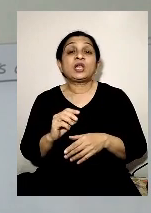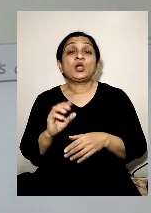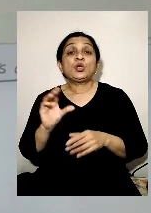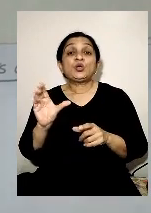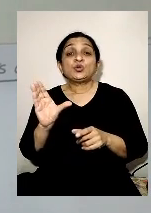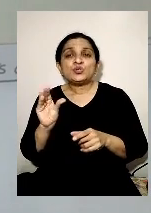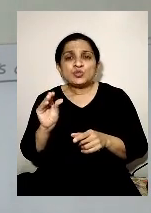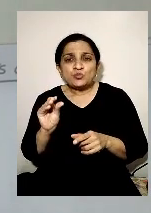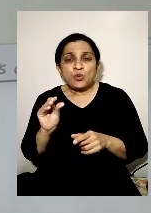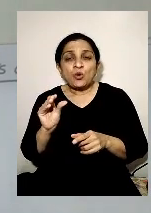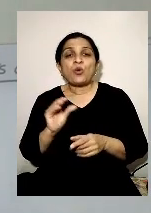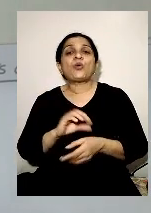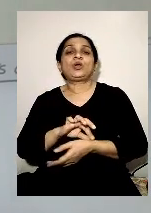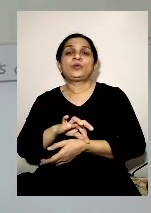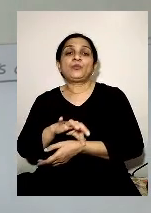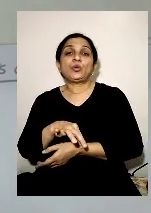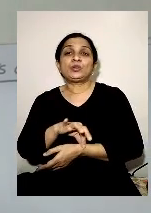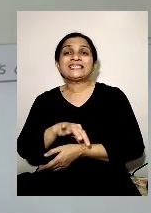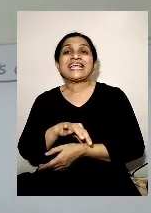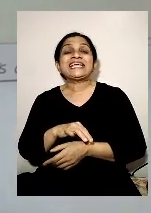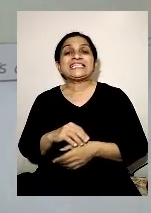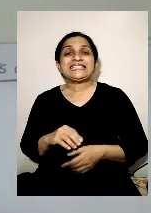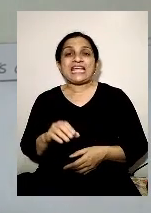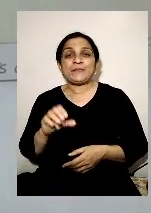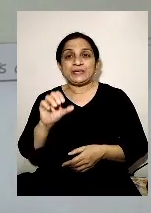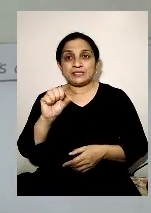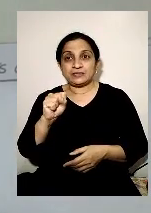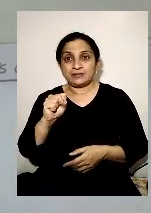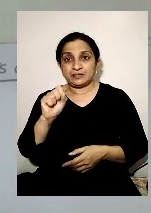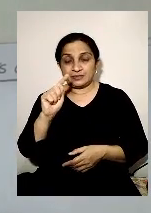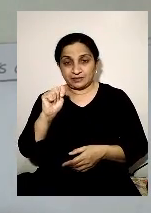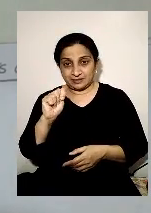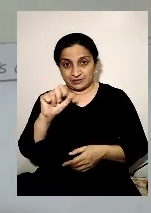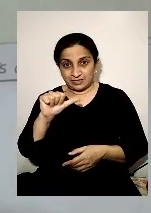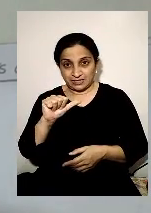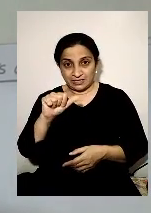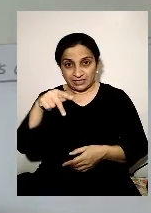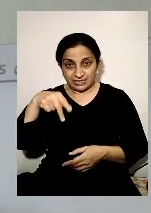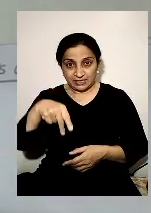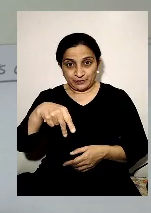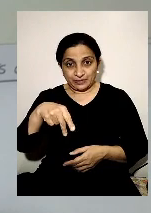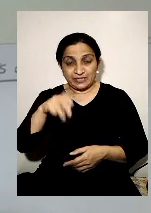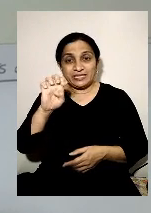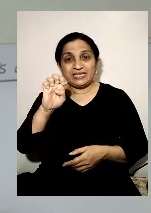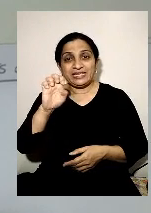step is stirrup because it